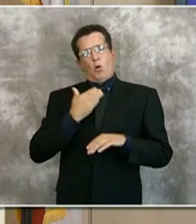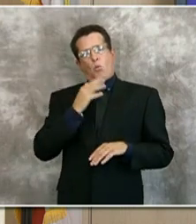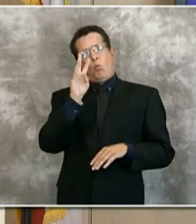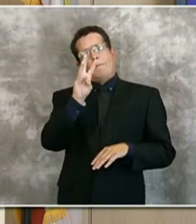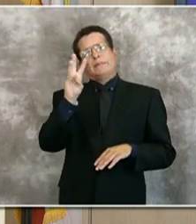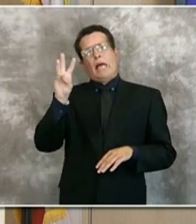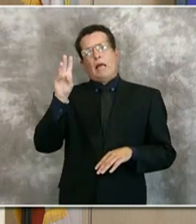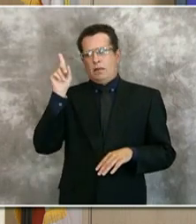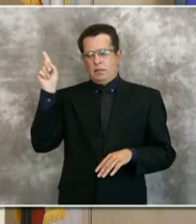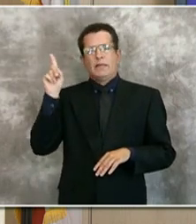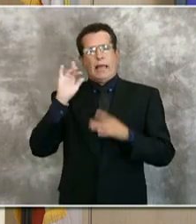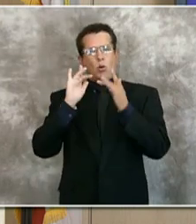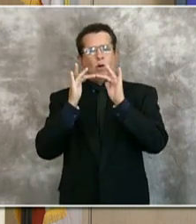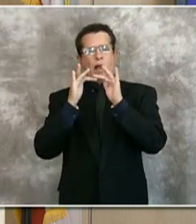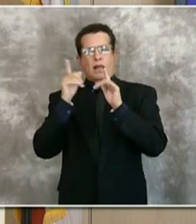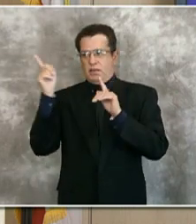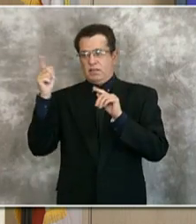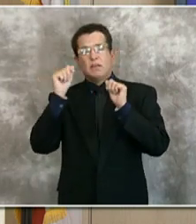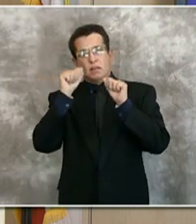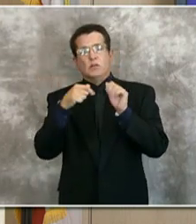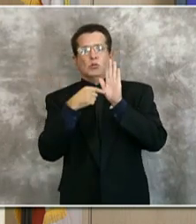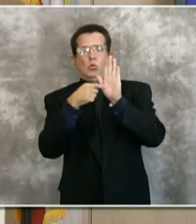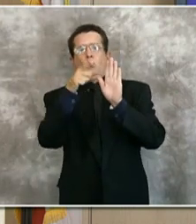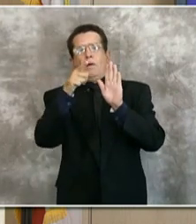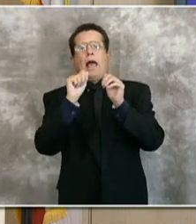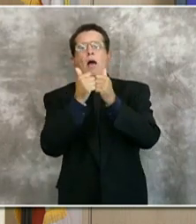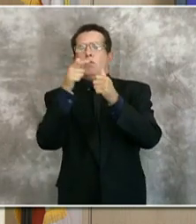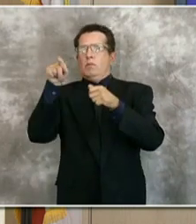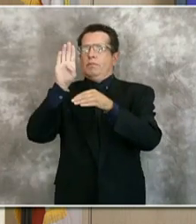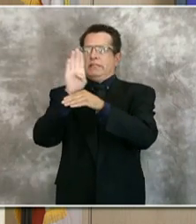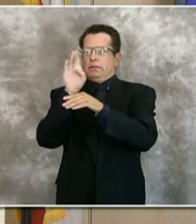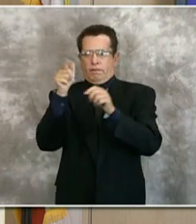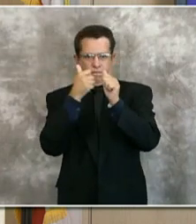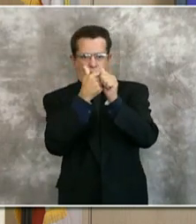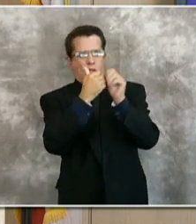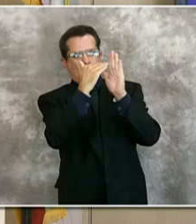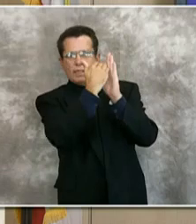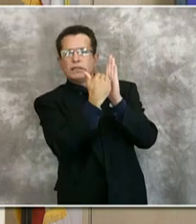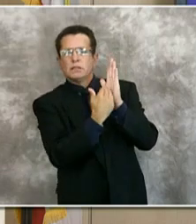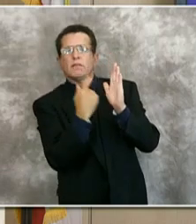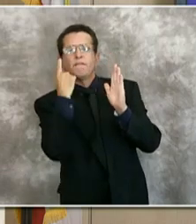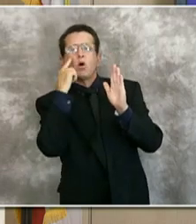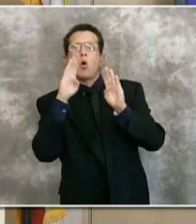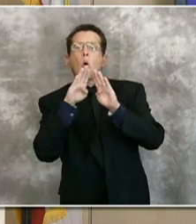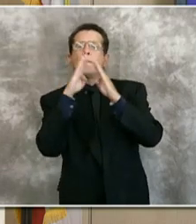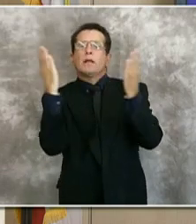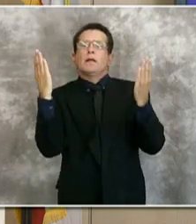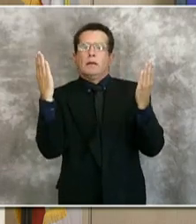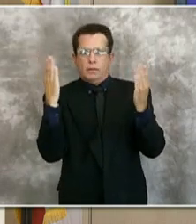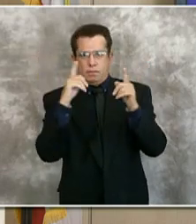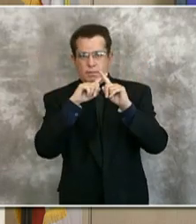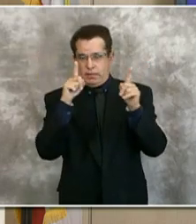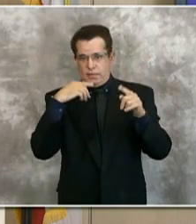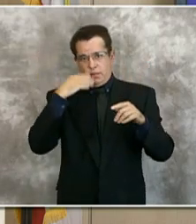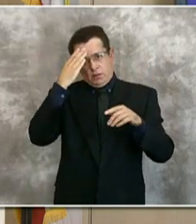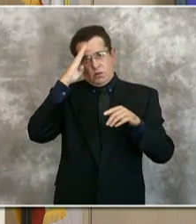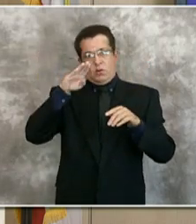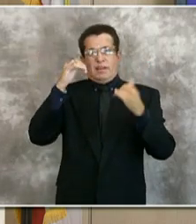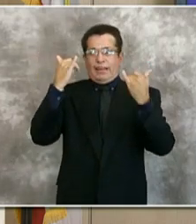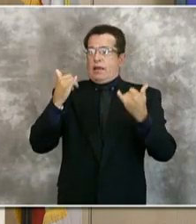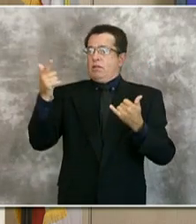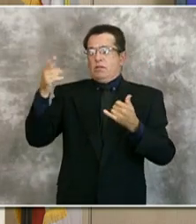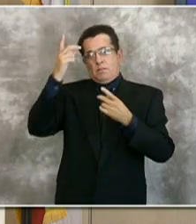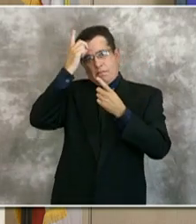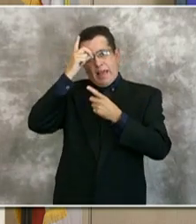and plans to help businesses safely reopen. But we realize the pandemic is always